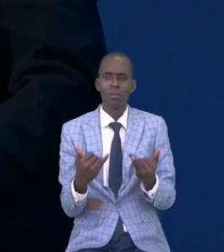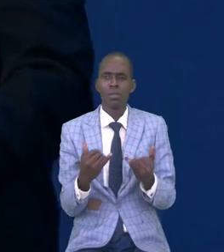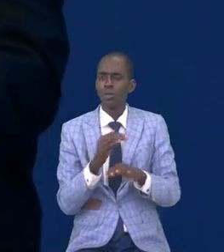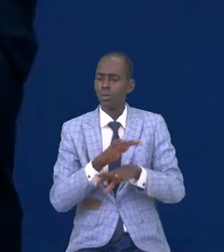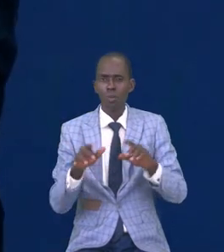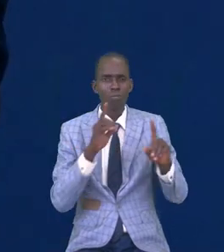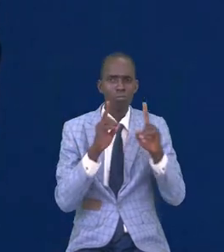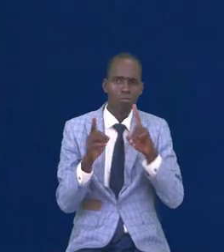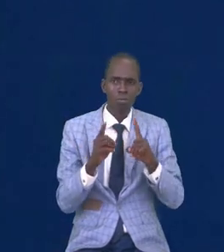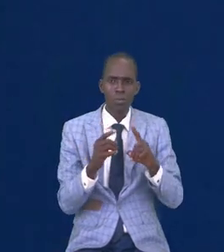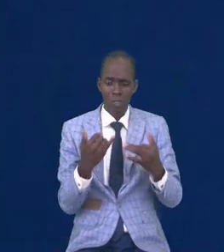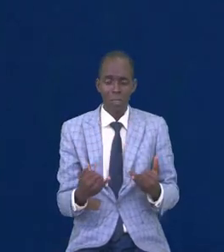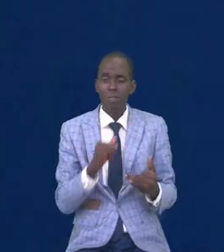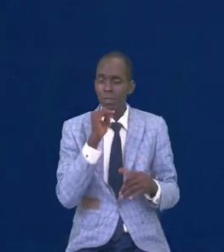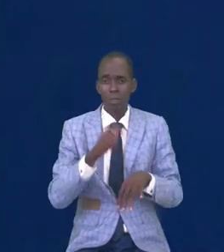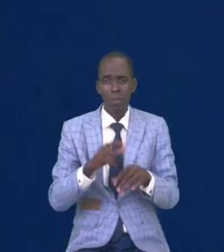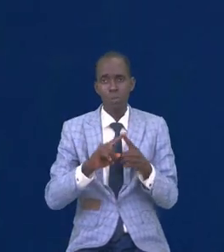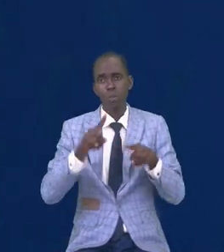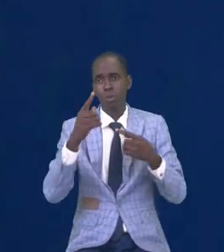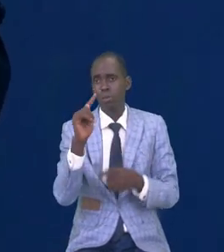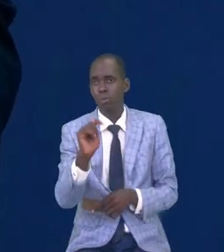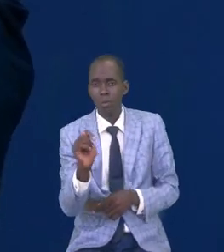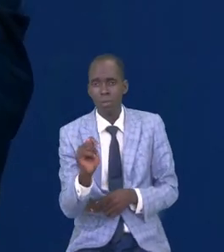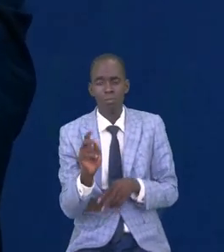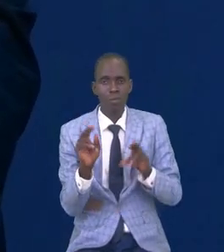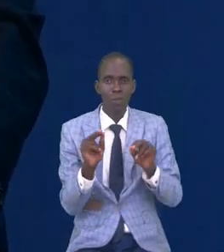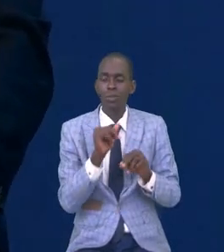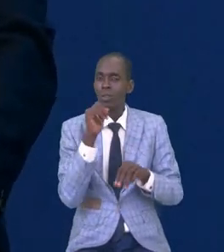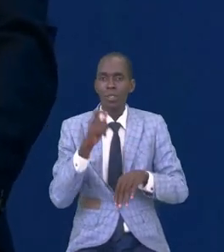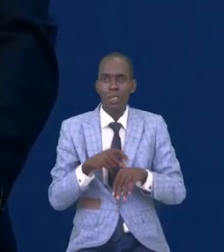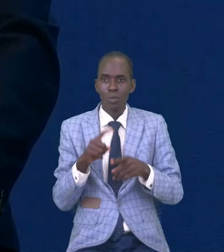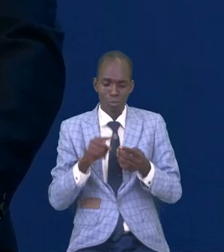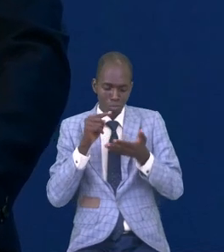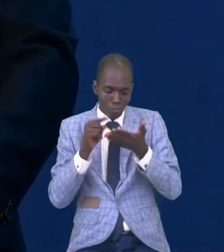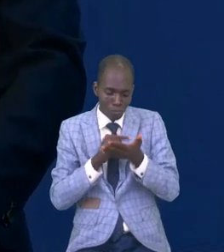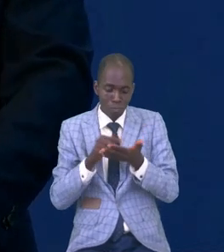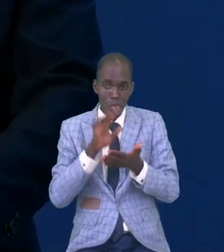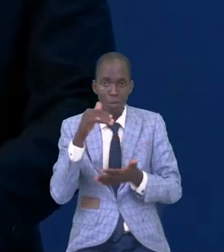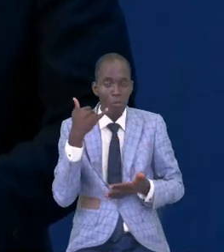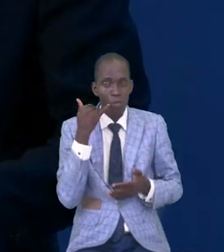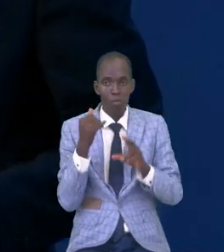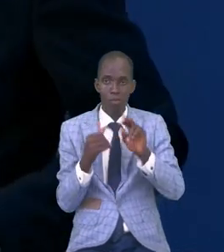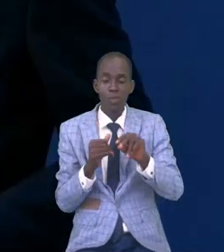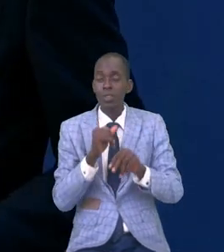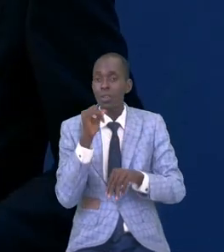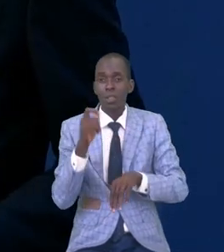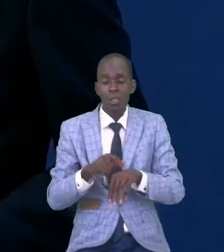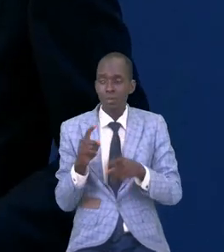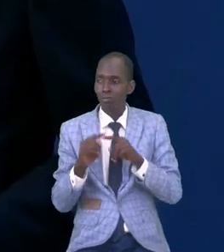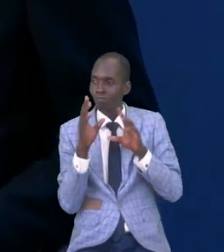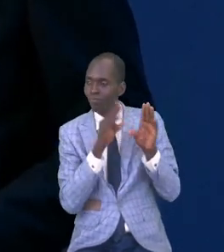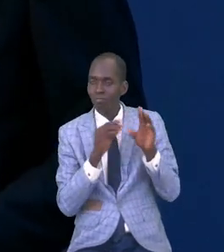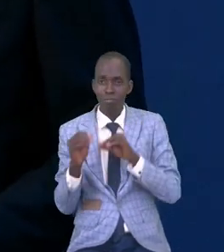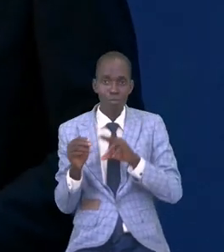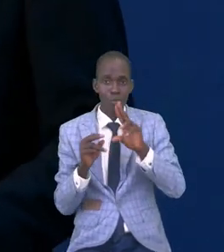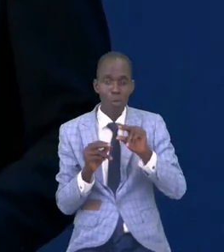Tonight is my night. I will be healed. I will be healed.